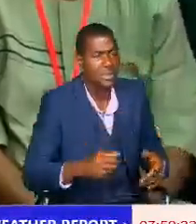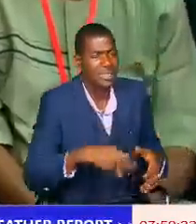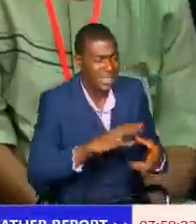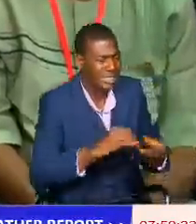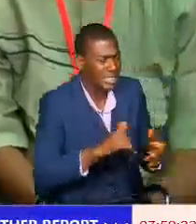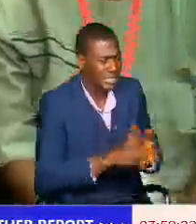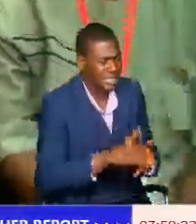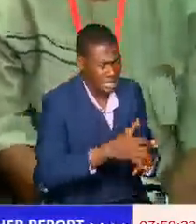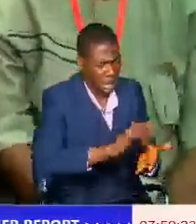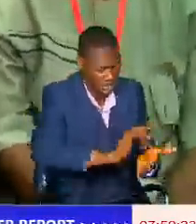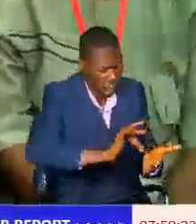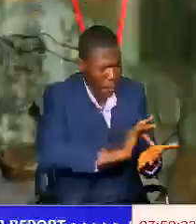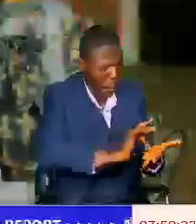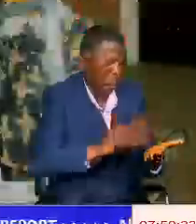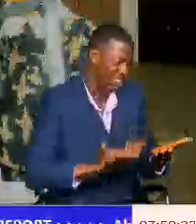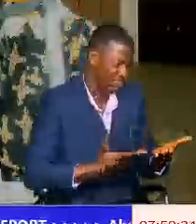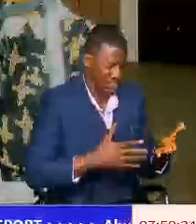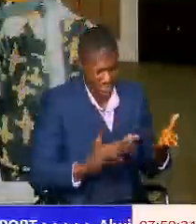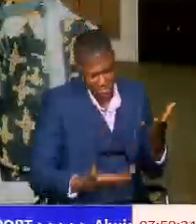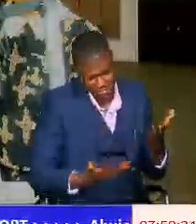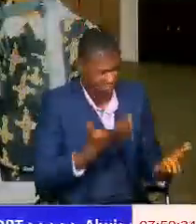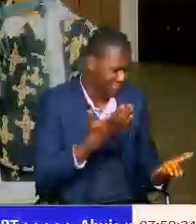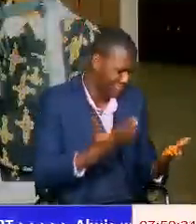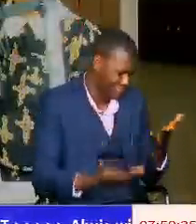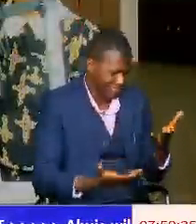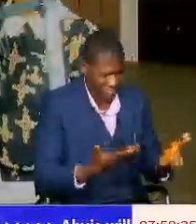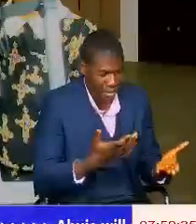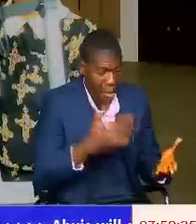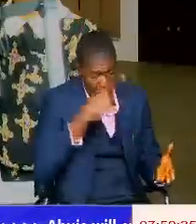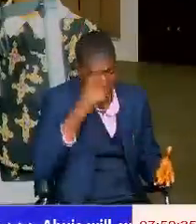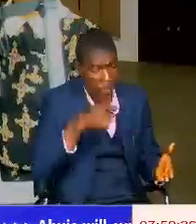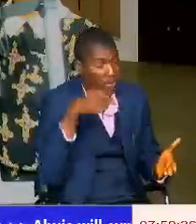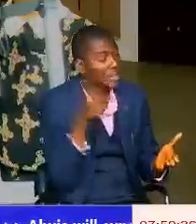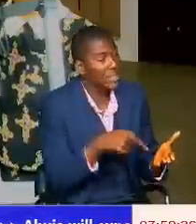her records. And because of that, they are still,